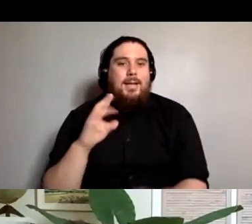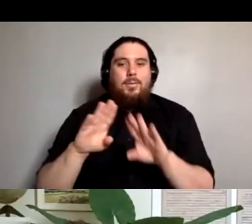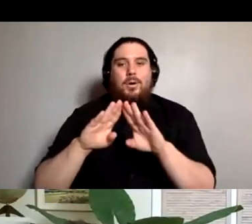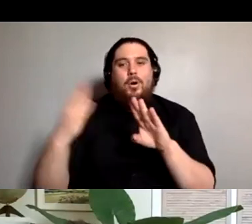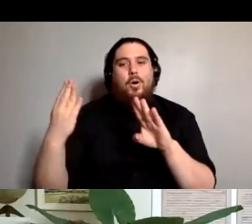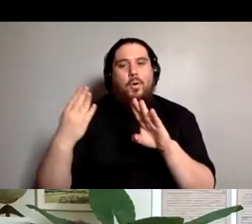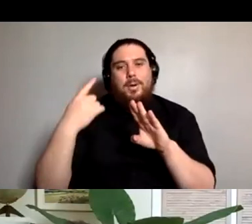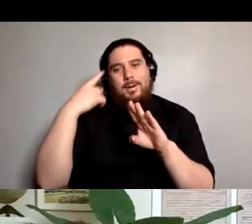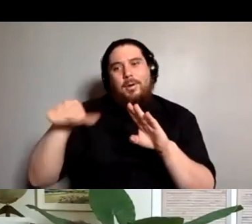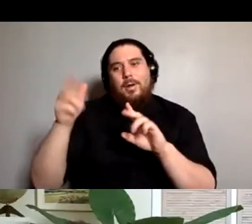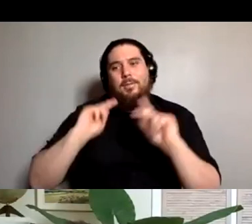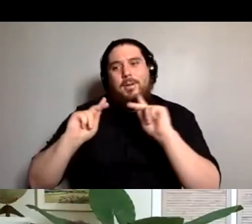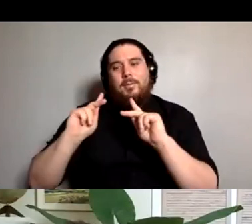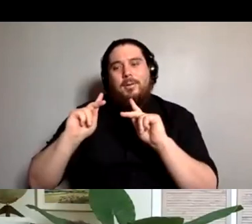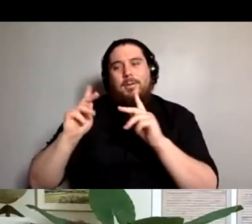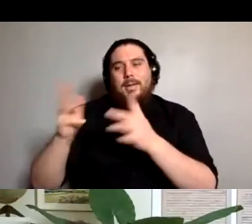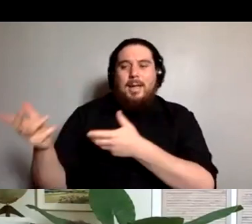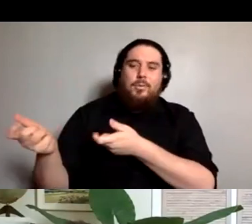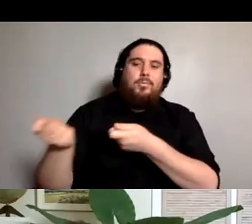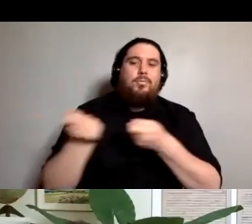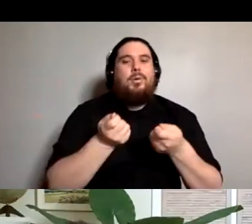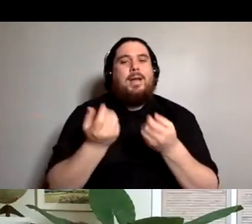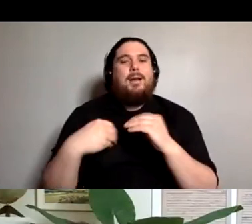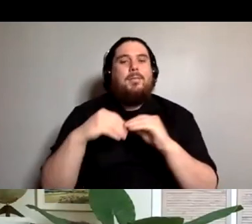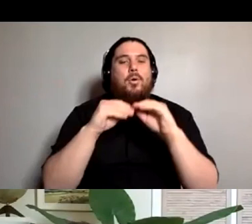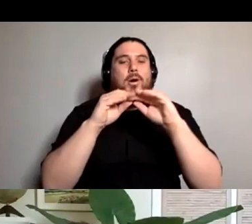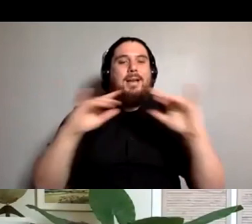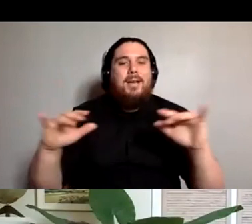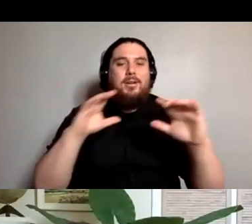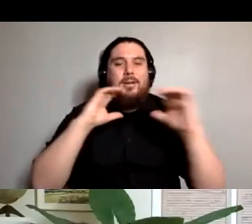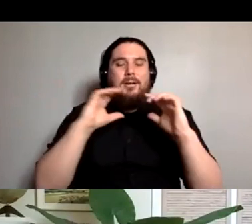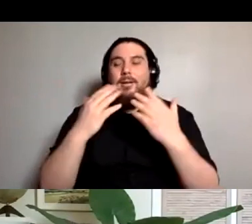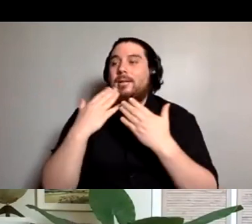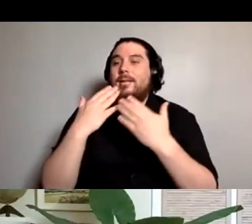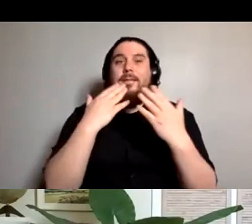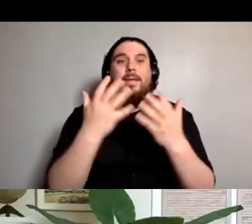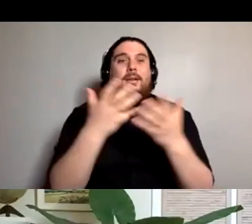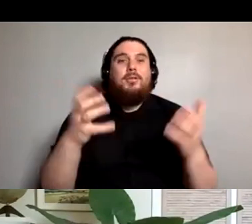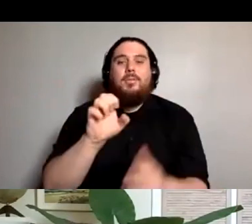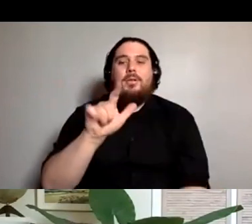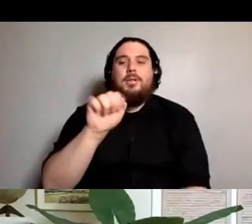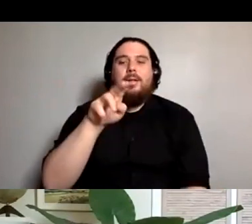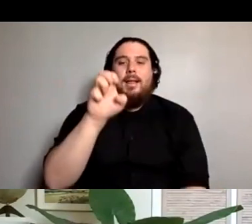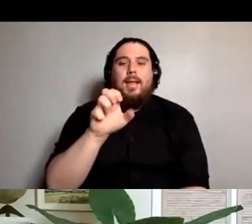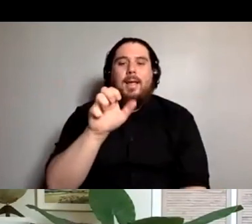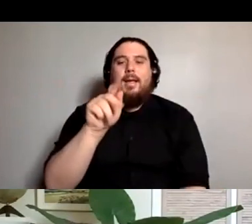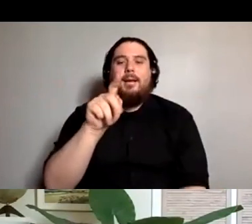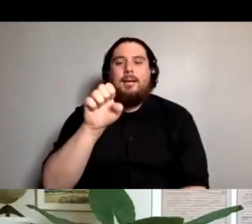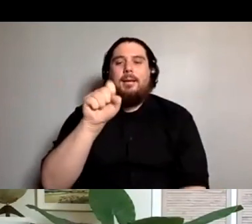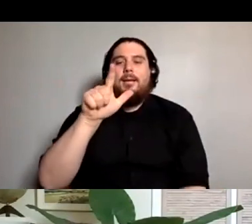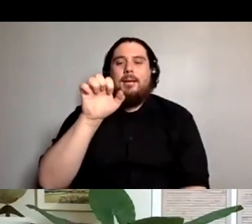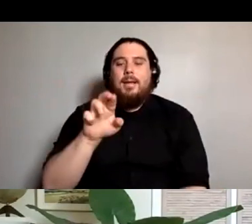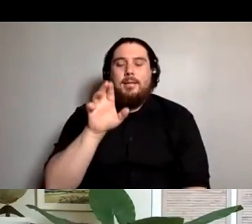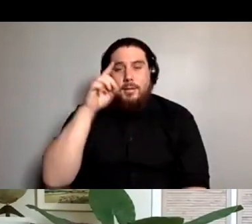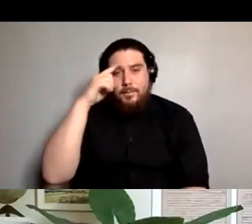in more diverse conversations, I think it adds value to this. And thank you, Elaine and Kessler, for your leadership. I like that seal of